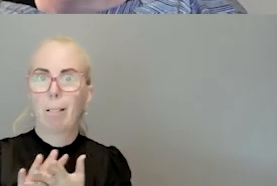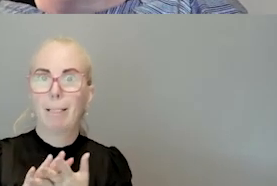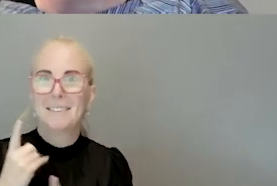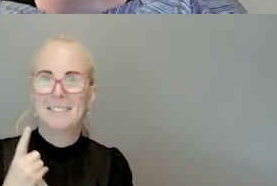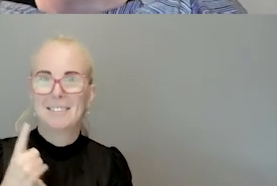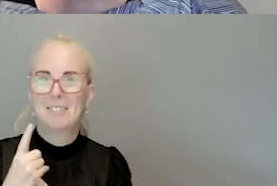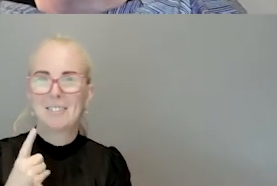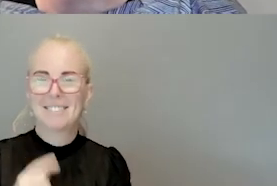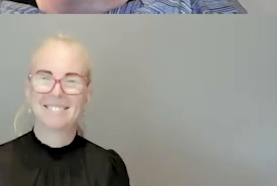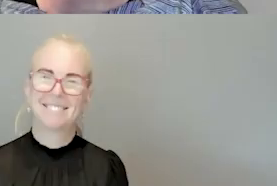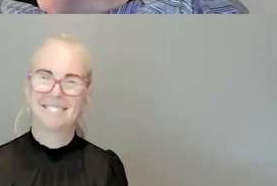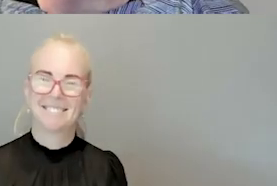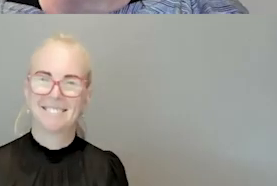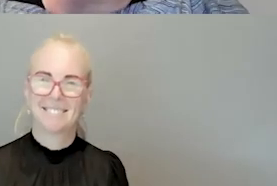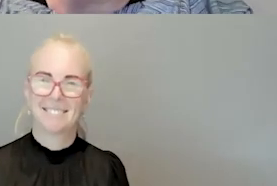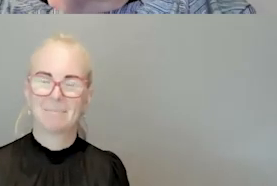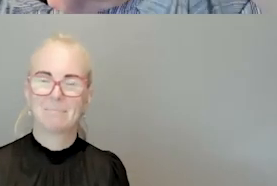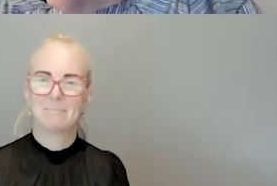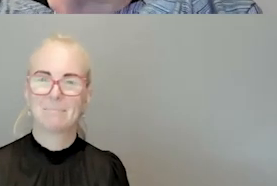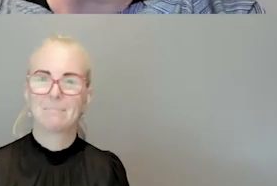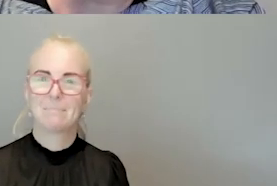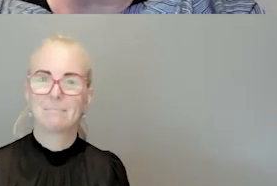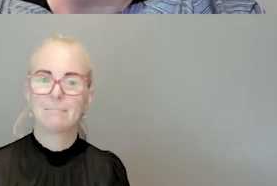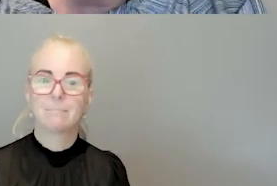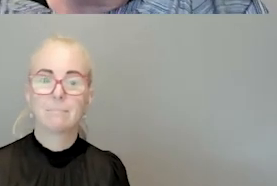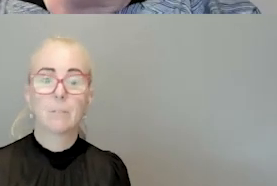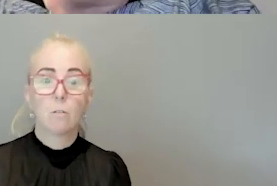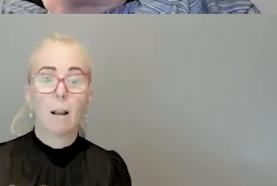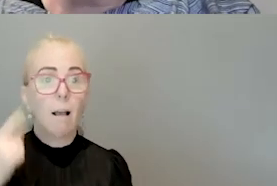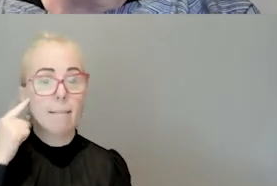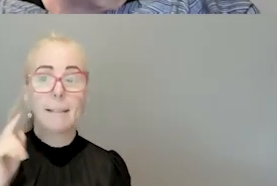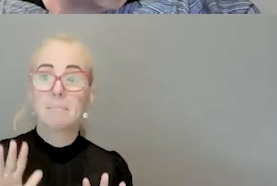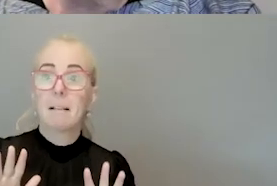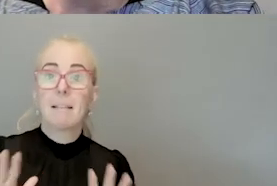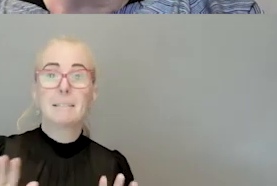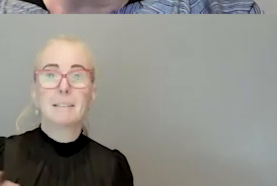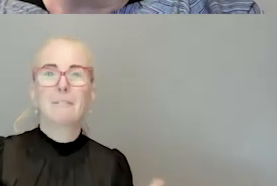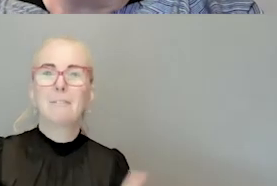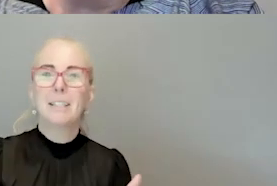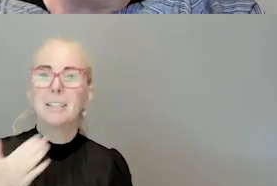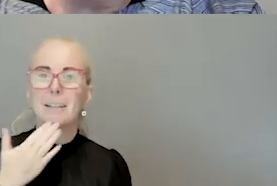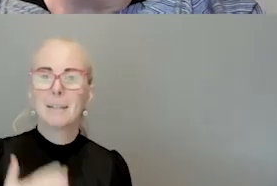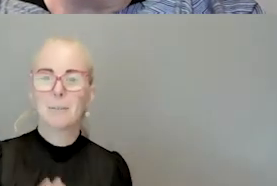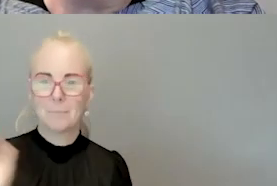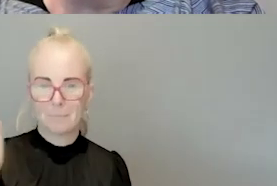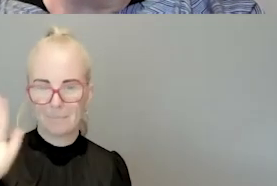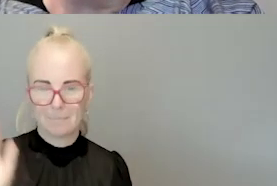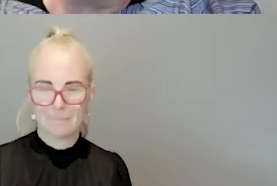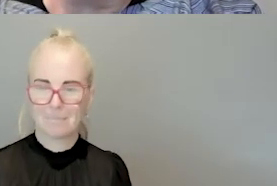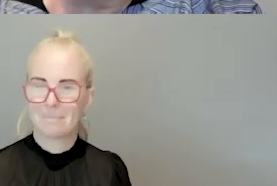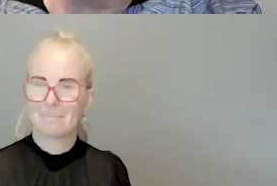clearly some of the time. So I think that's all, folks. Thank No, you. thank you.